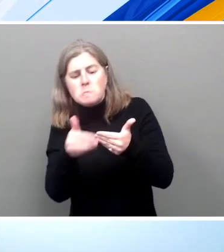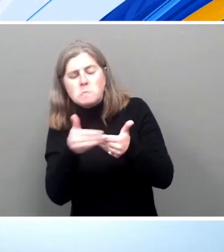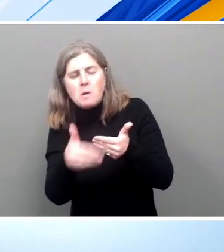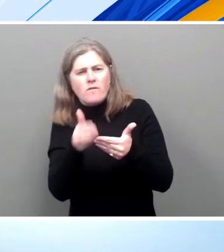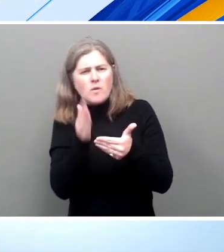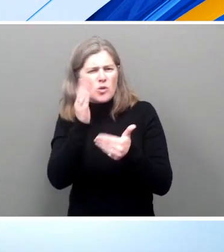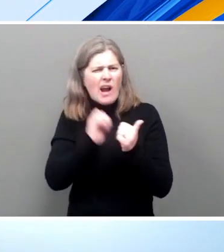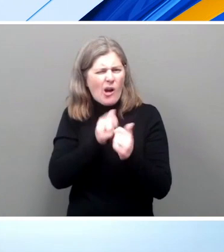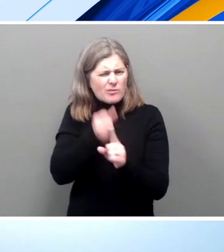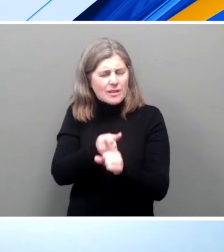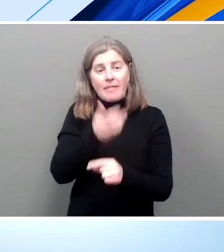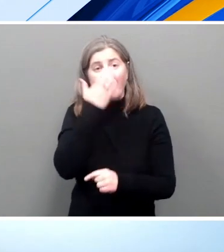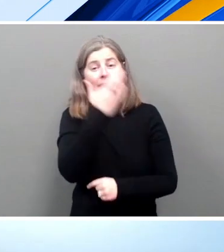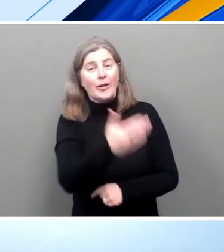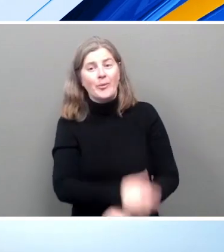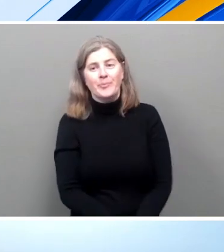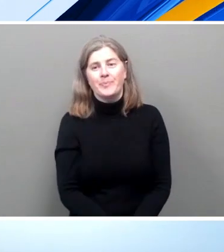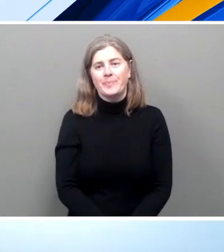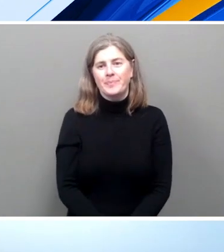Thank you.